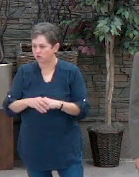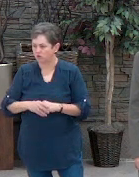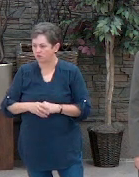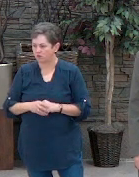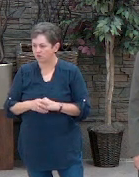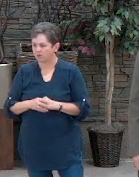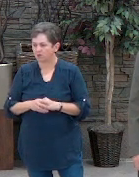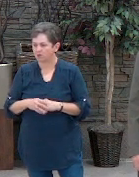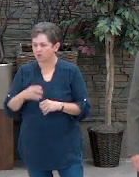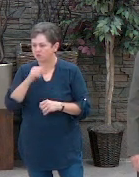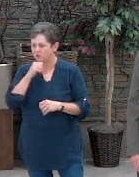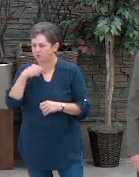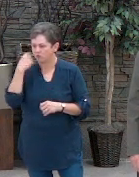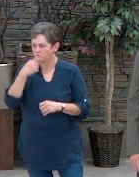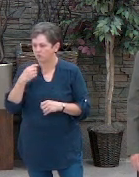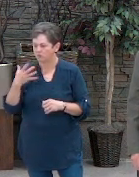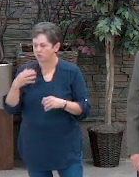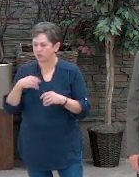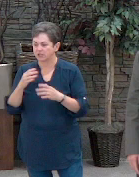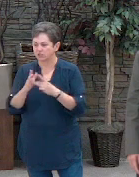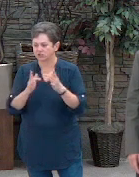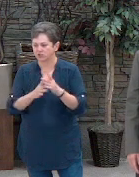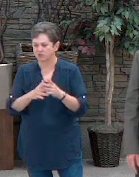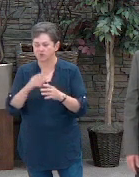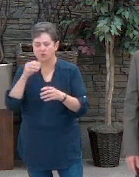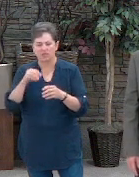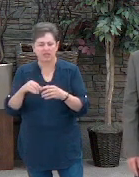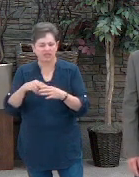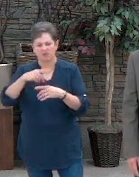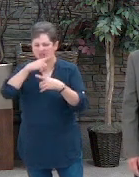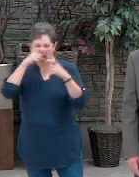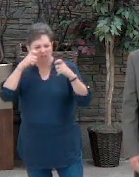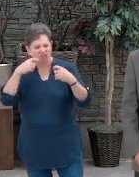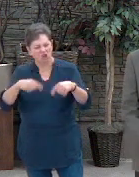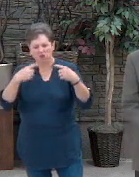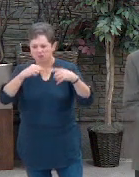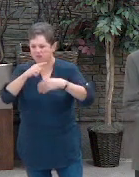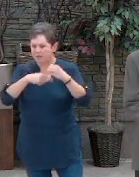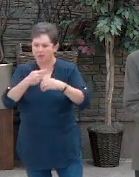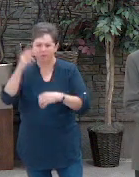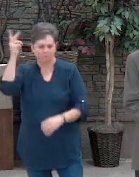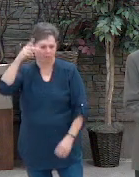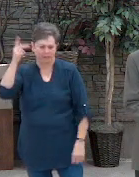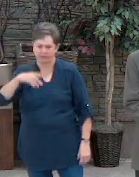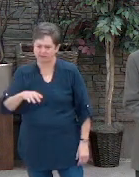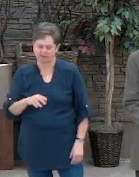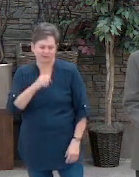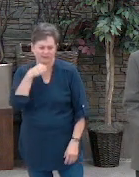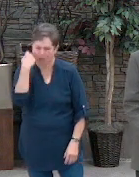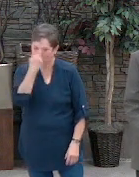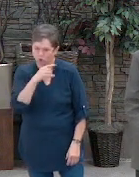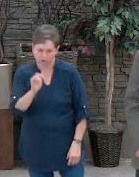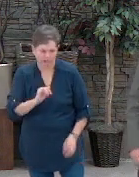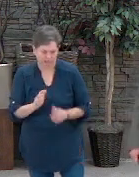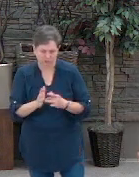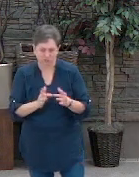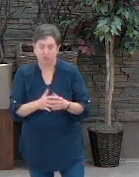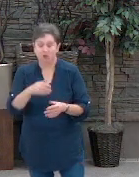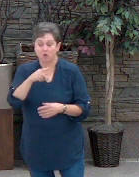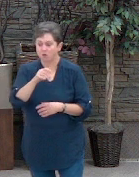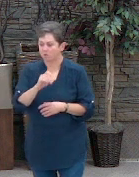Because we don't look very much like Jesus when we get in these ugly arguments about politics. And